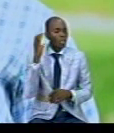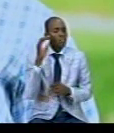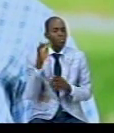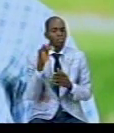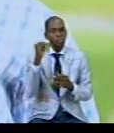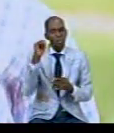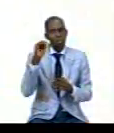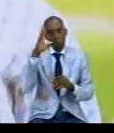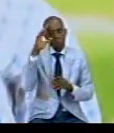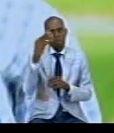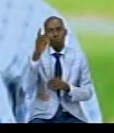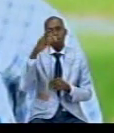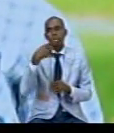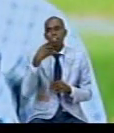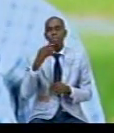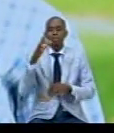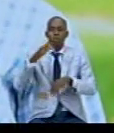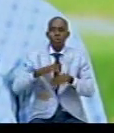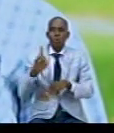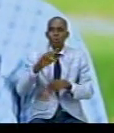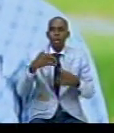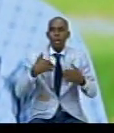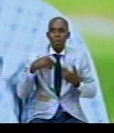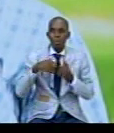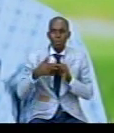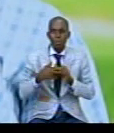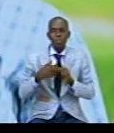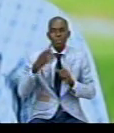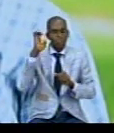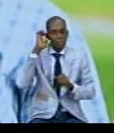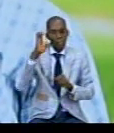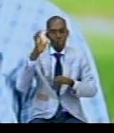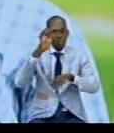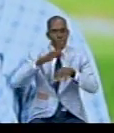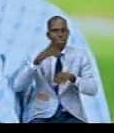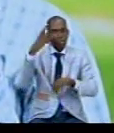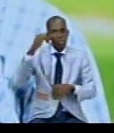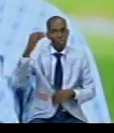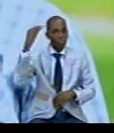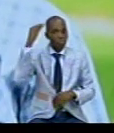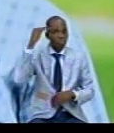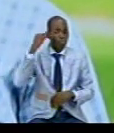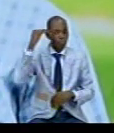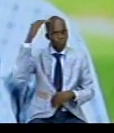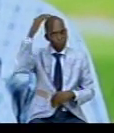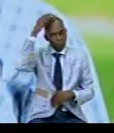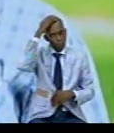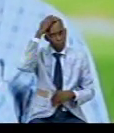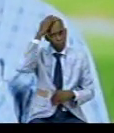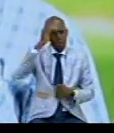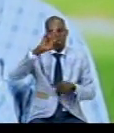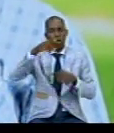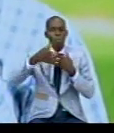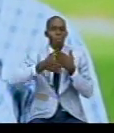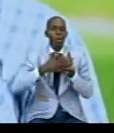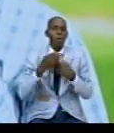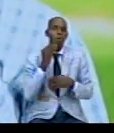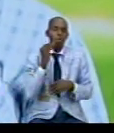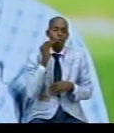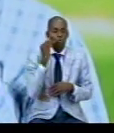problem. I lay hand on my head. So I got back home, I